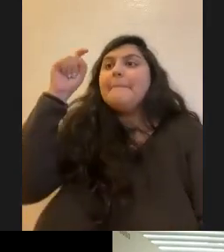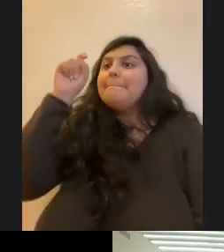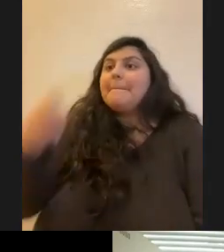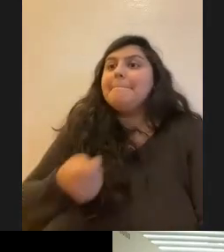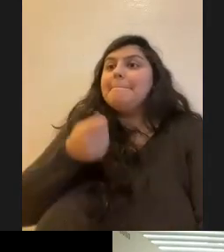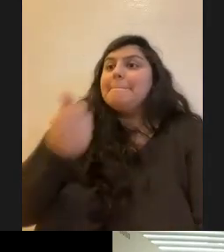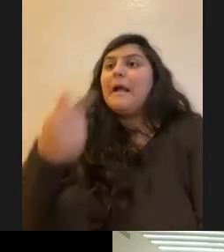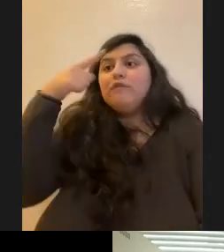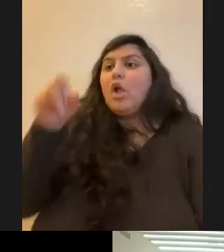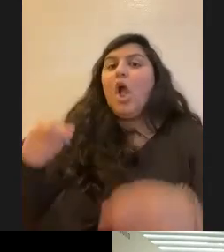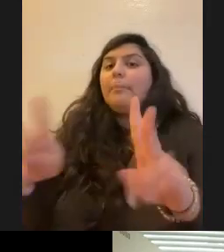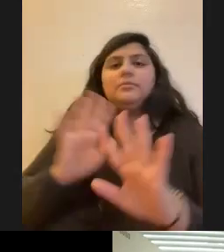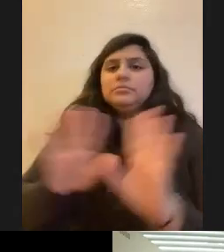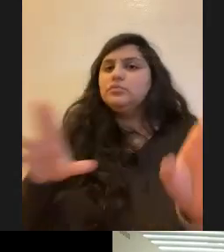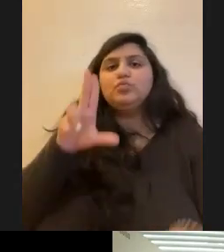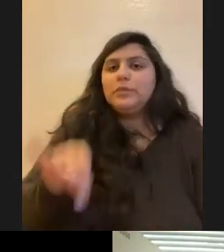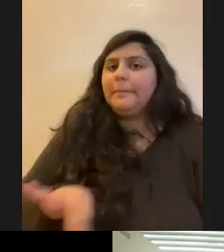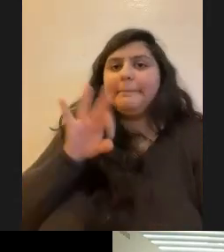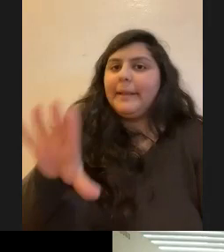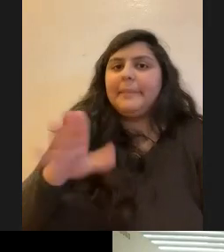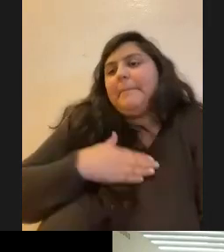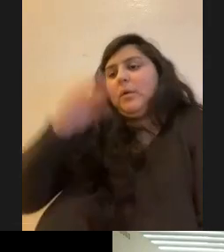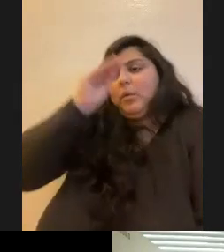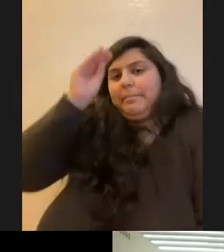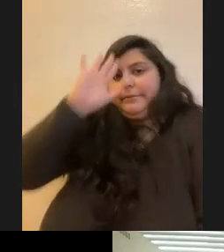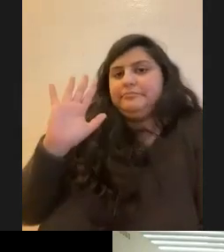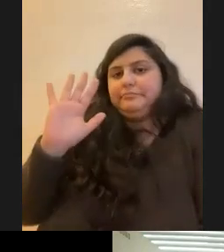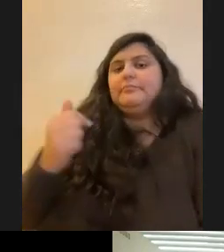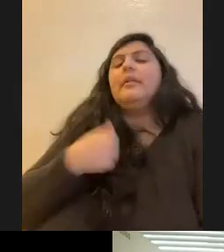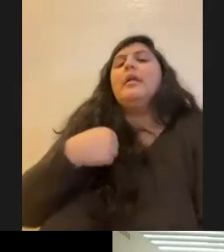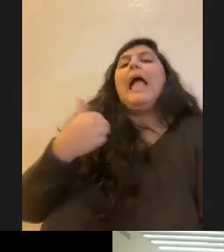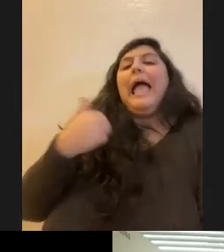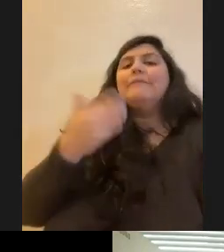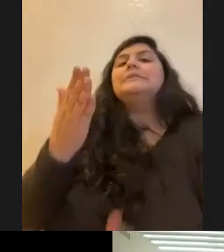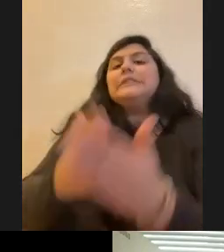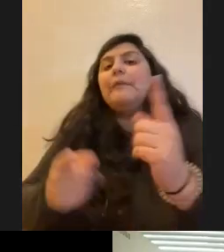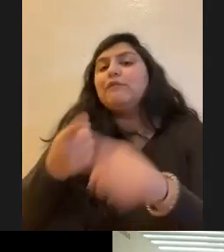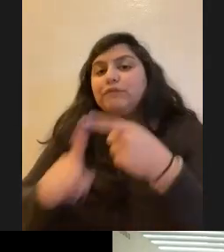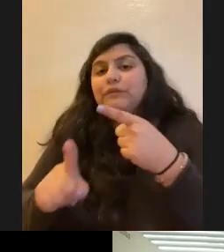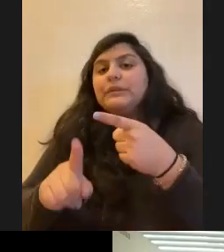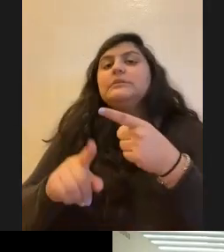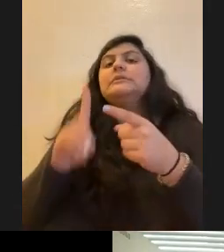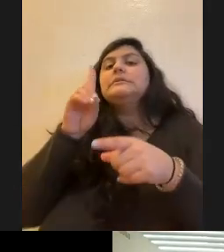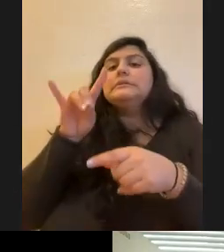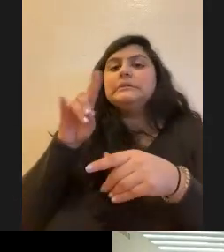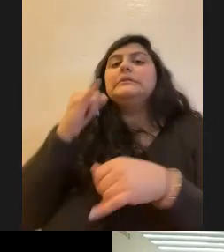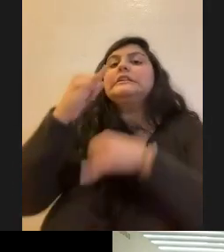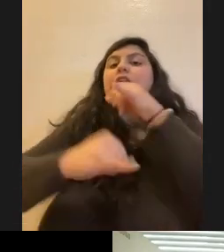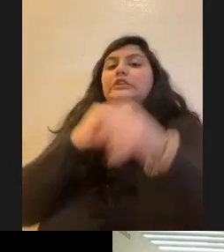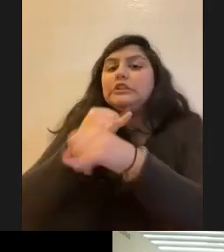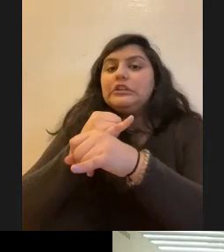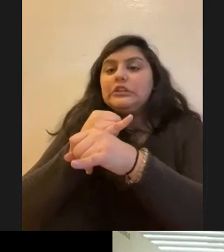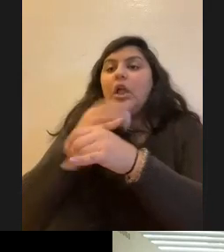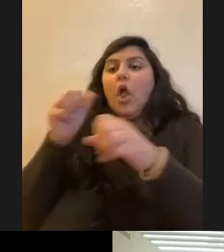for opportunities. I've had a couple friends who like they did international opportunities,